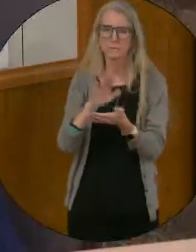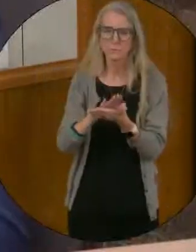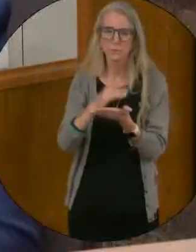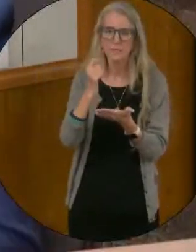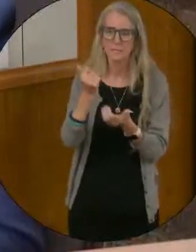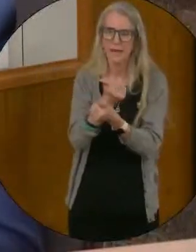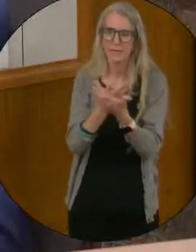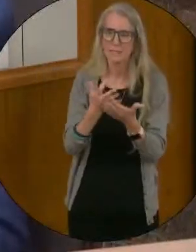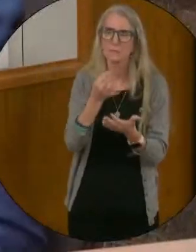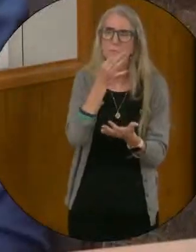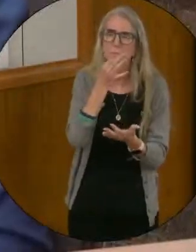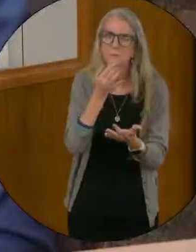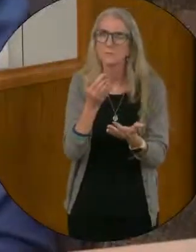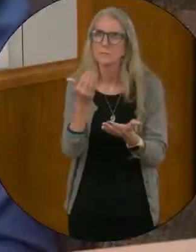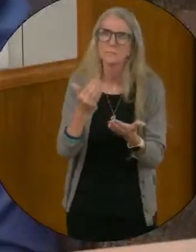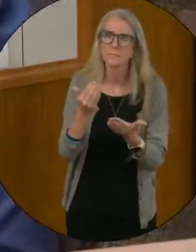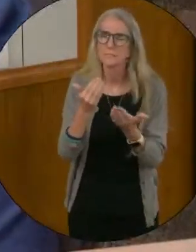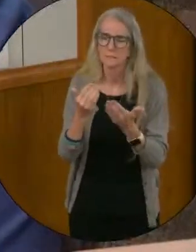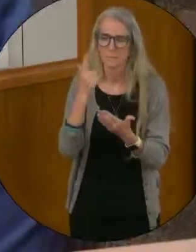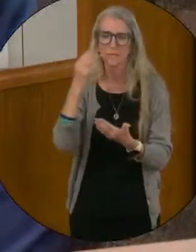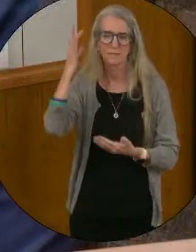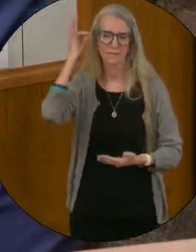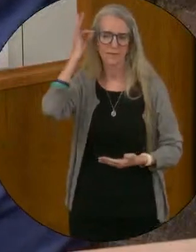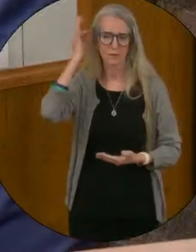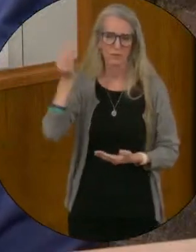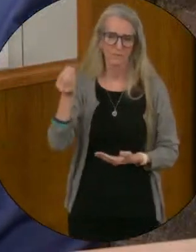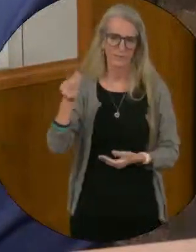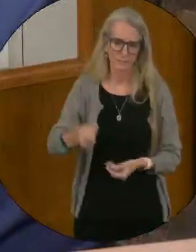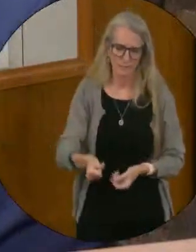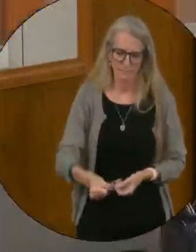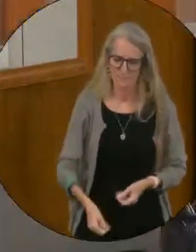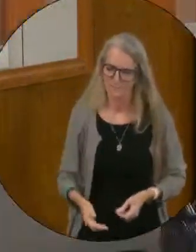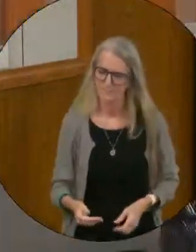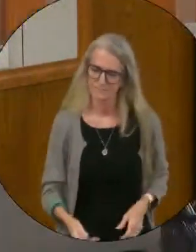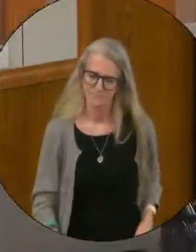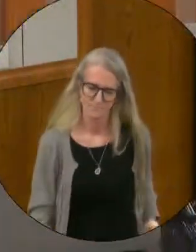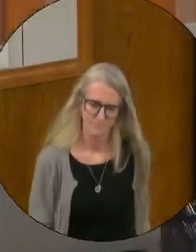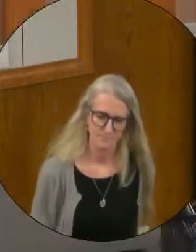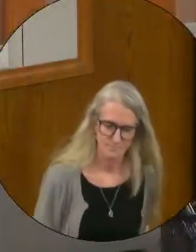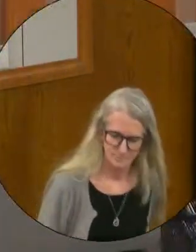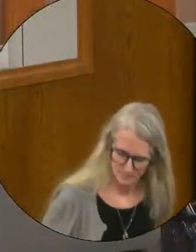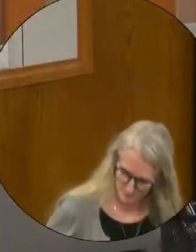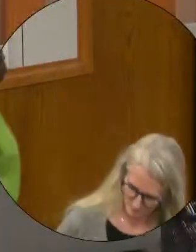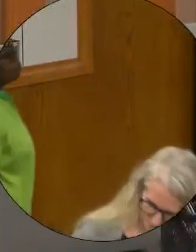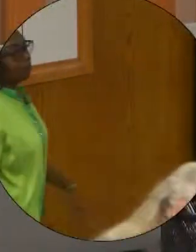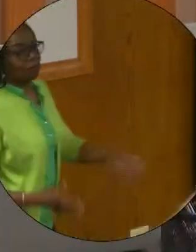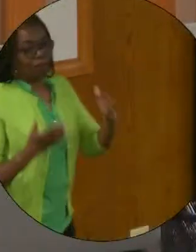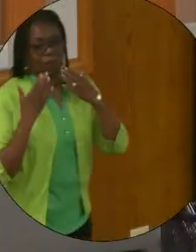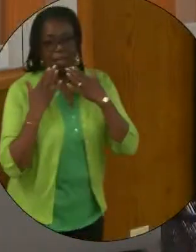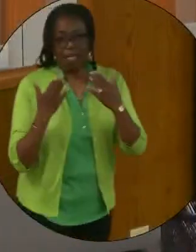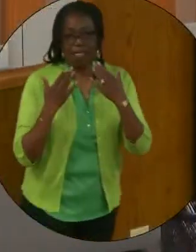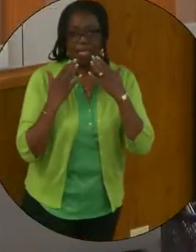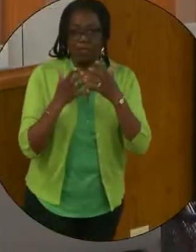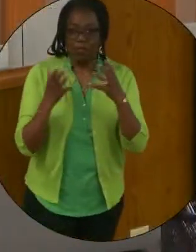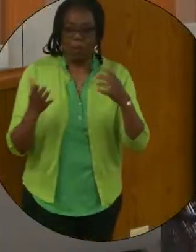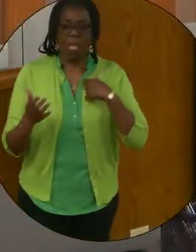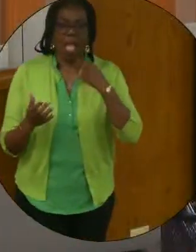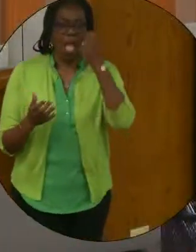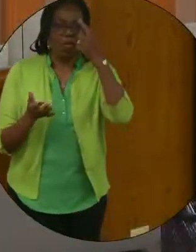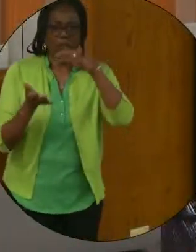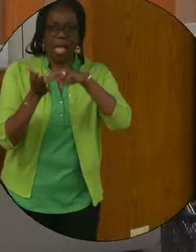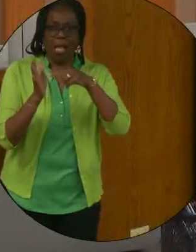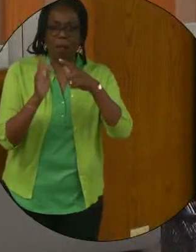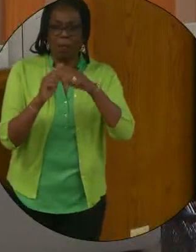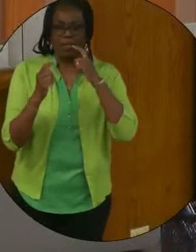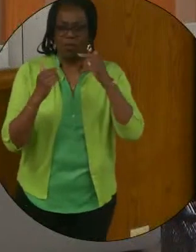coming because of the federal investment. Thank you, Dr. Jara. Certainly, I understand what it means to be overwhelmed, but not